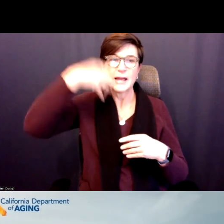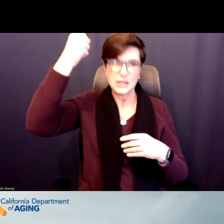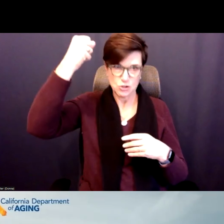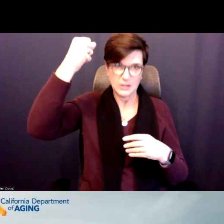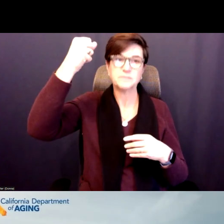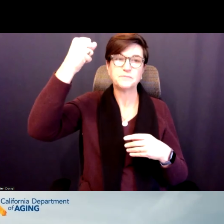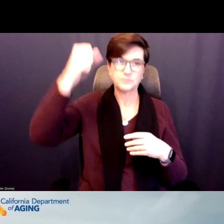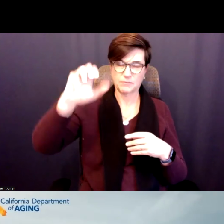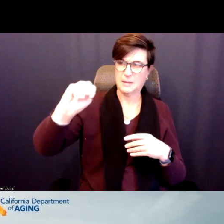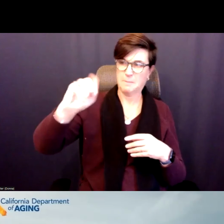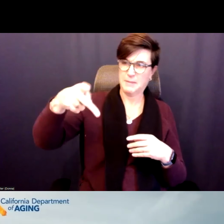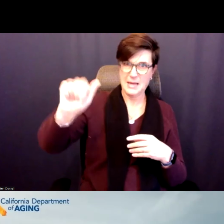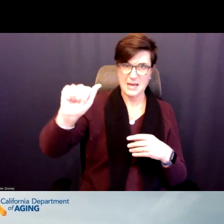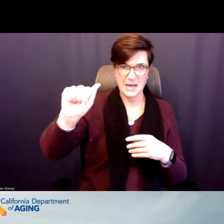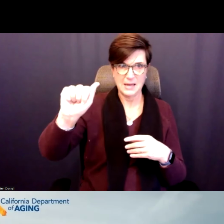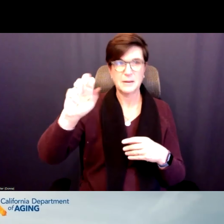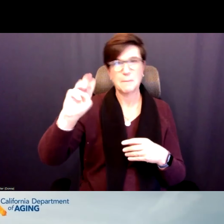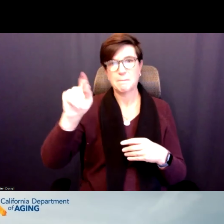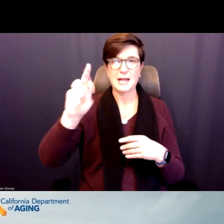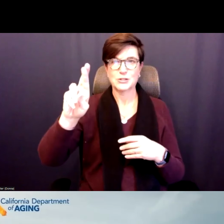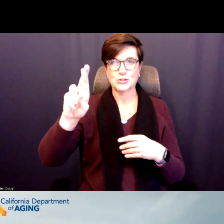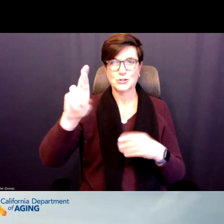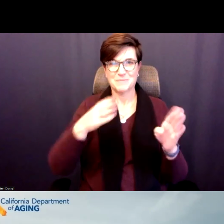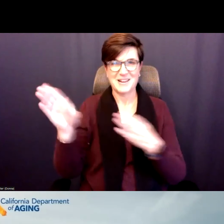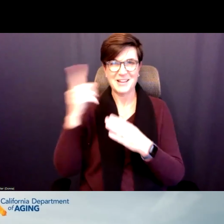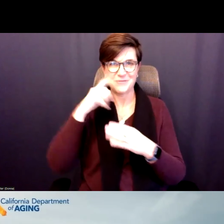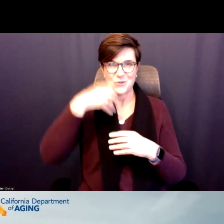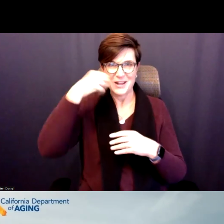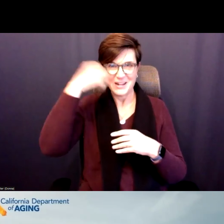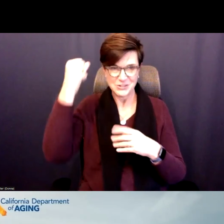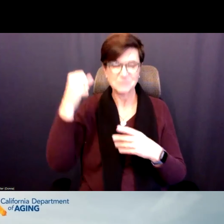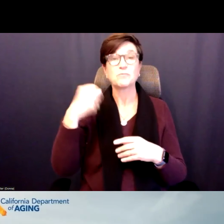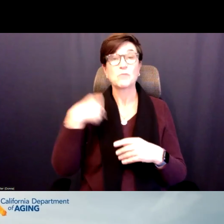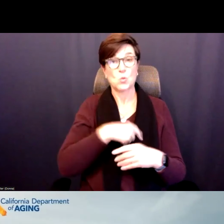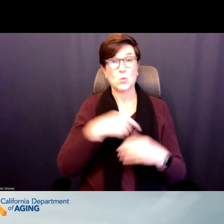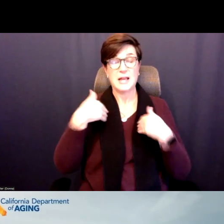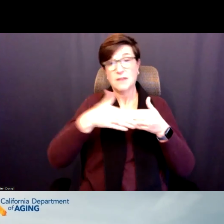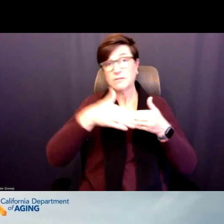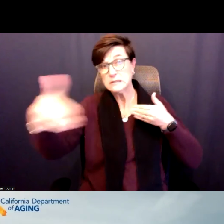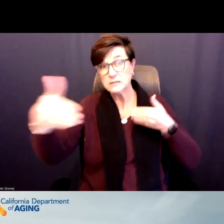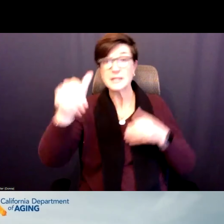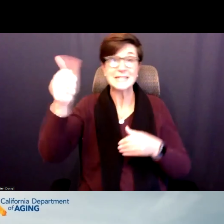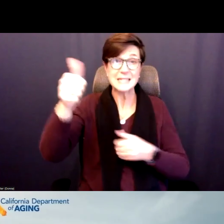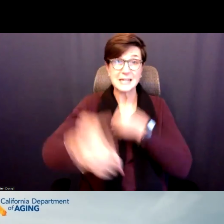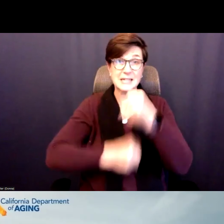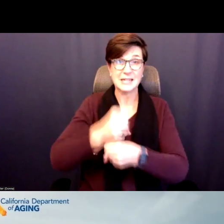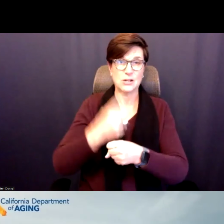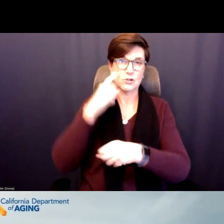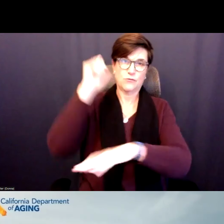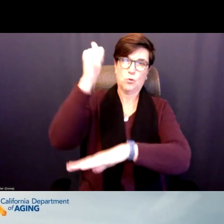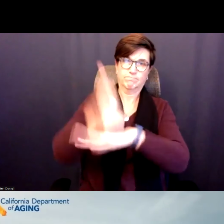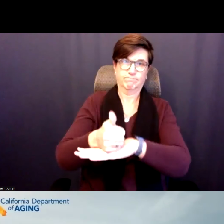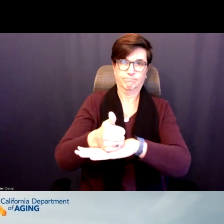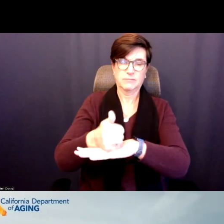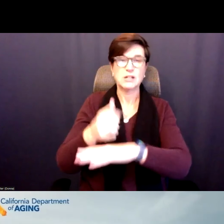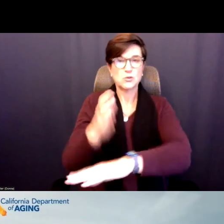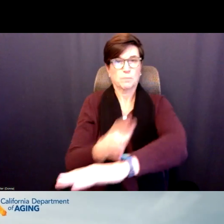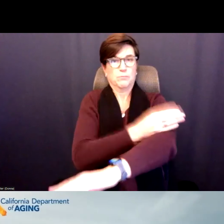of this 10-year vision for building the most age and disability friendly state in the country, we have been